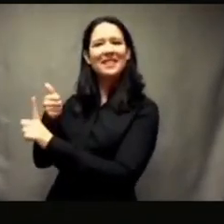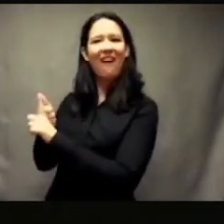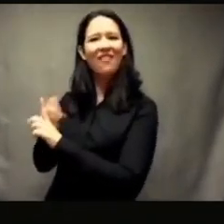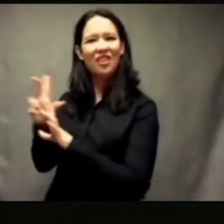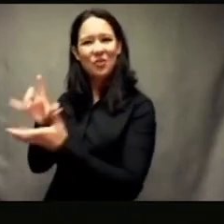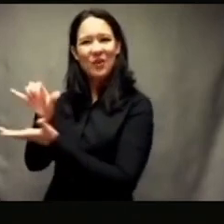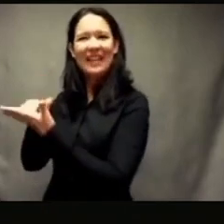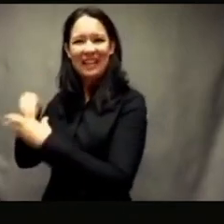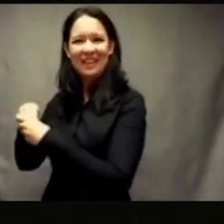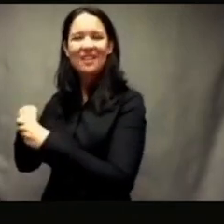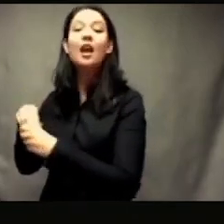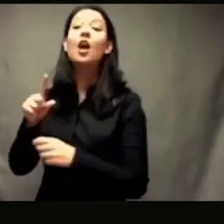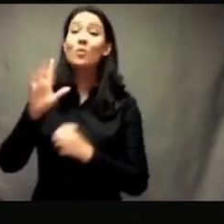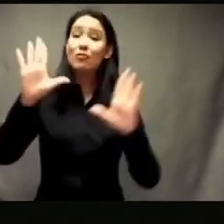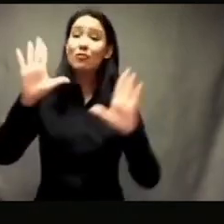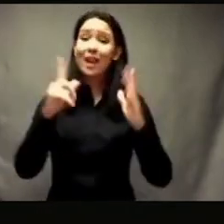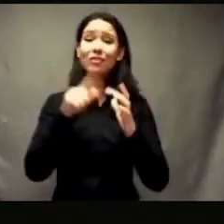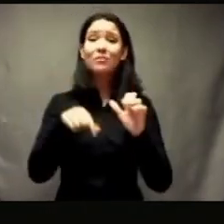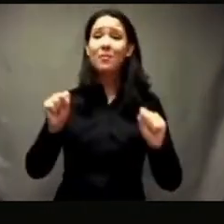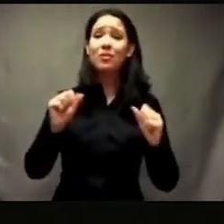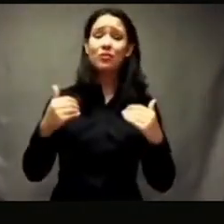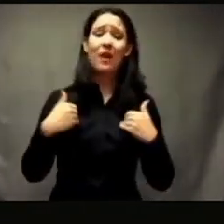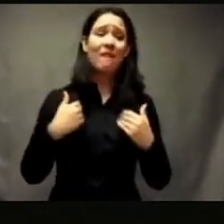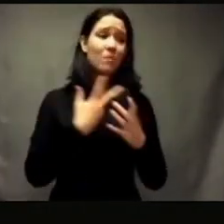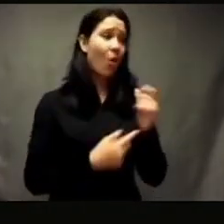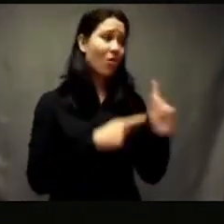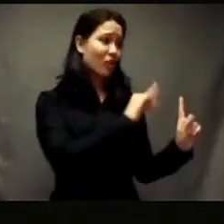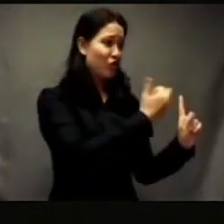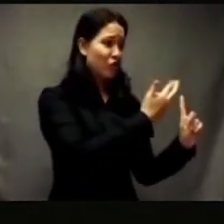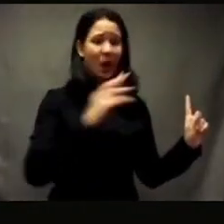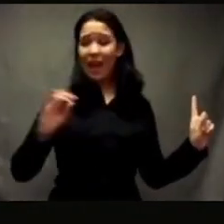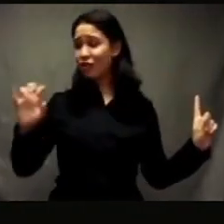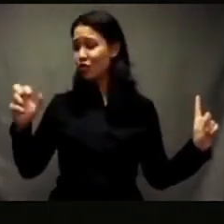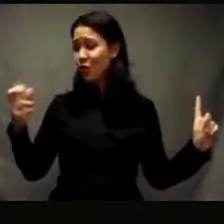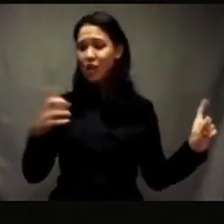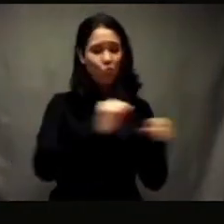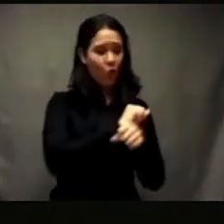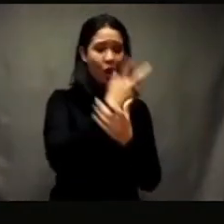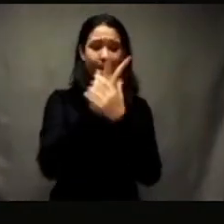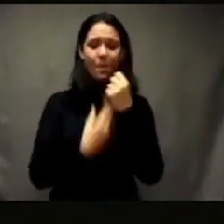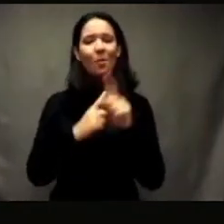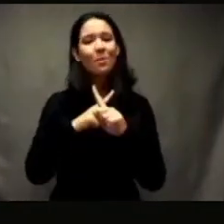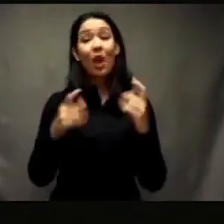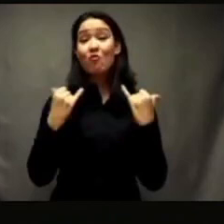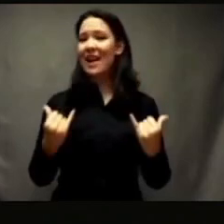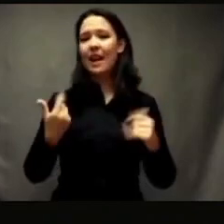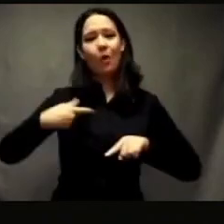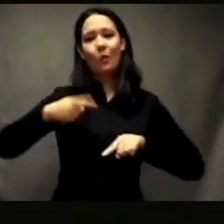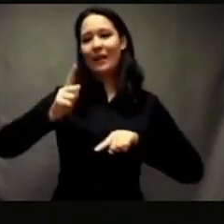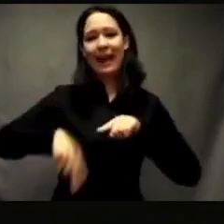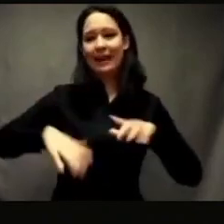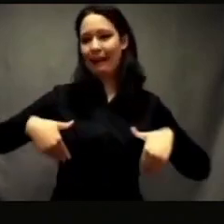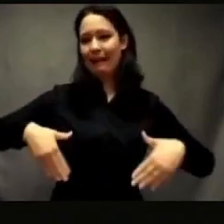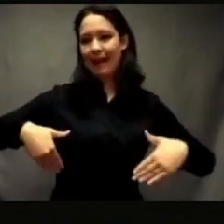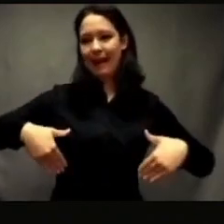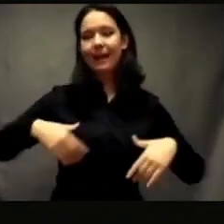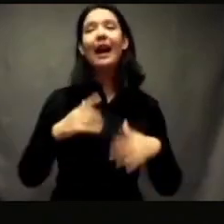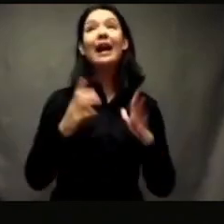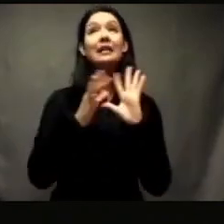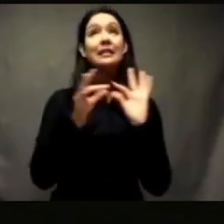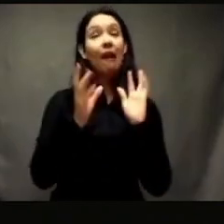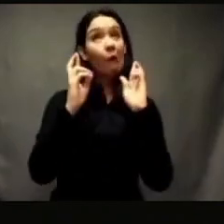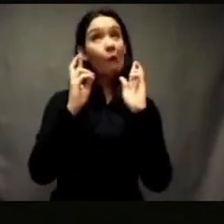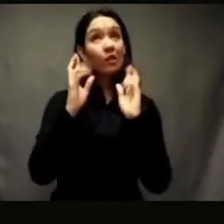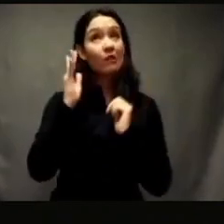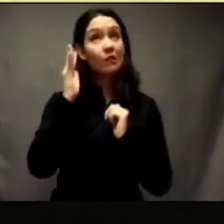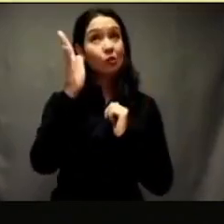work in both ScratchJr and Scratch. But the main answer is not yet, and I will say hopefully in the